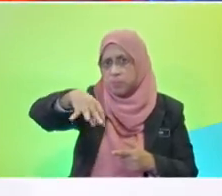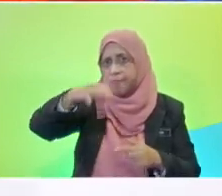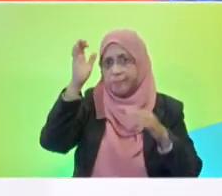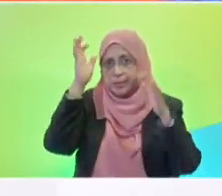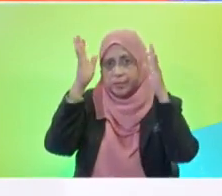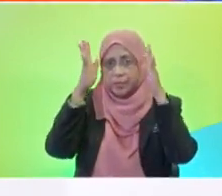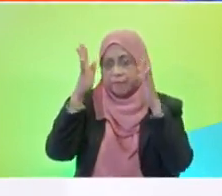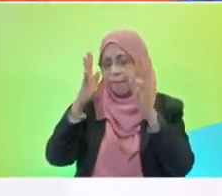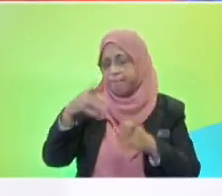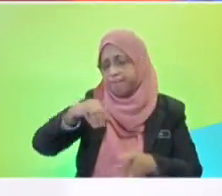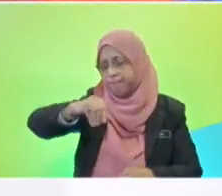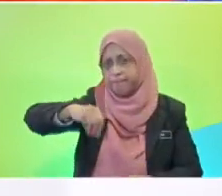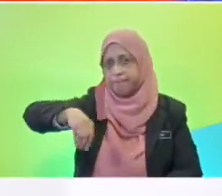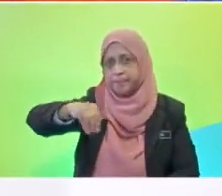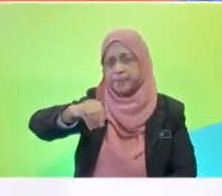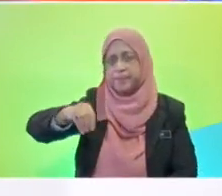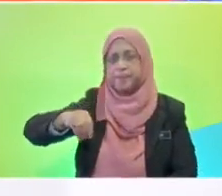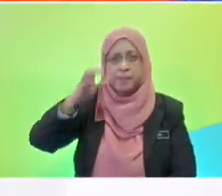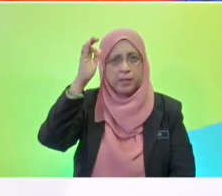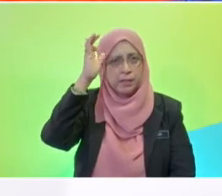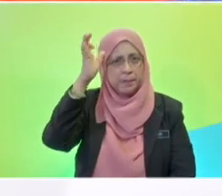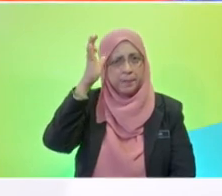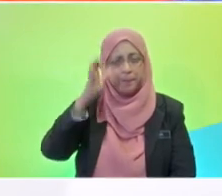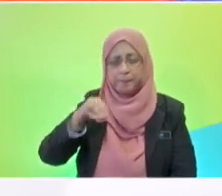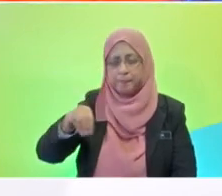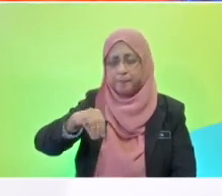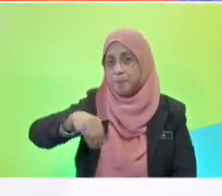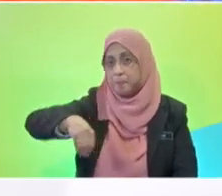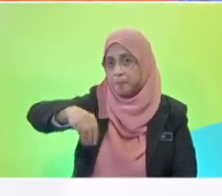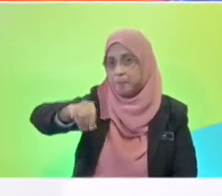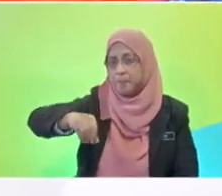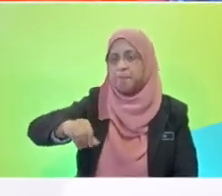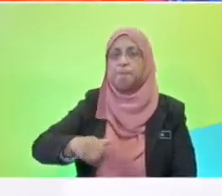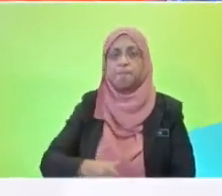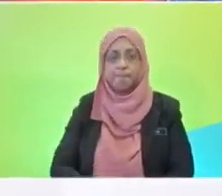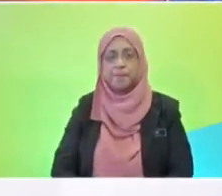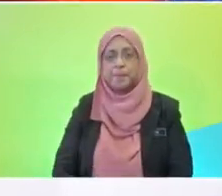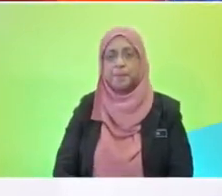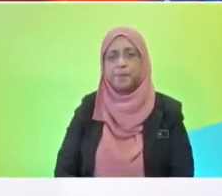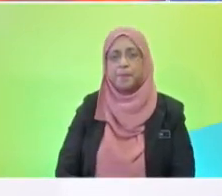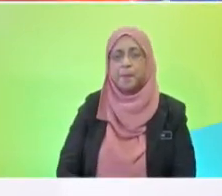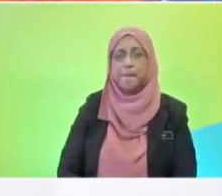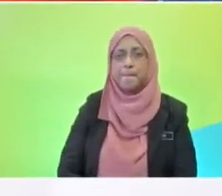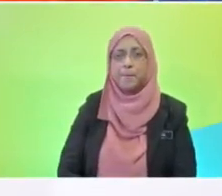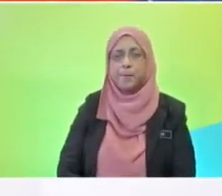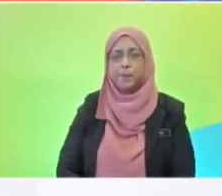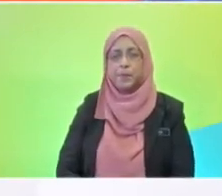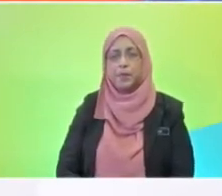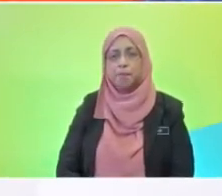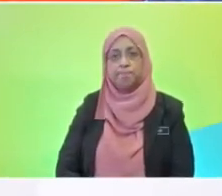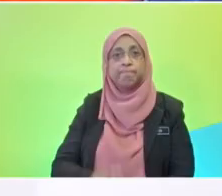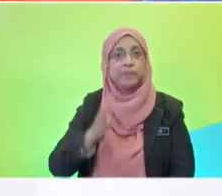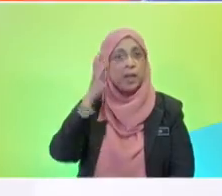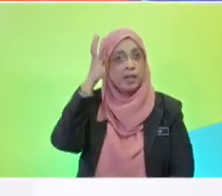purpose. Okay, okay. Look at our rangoli. Very nice, very nice.